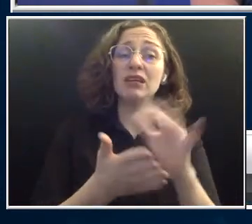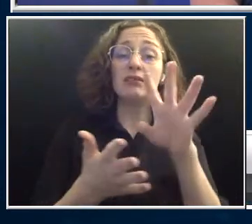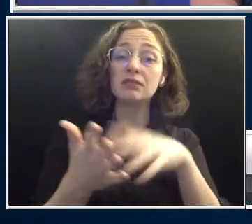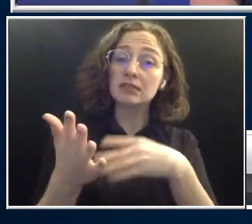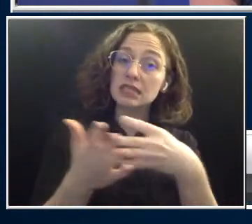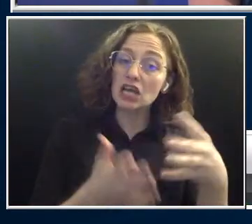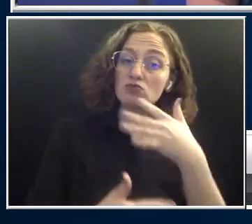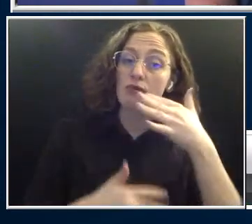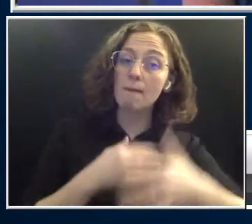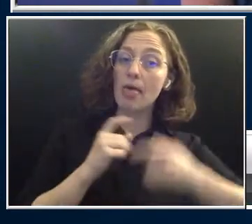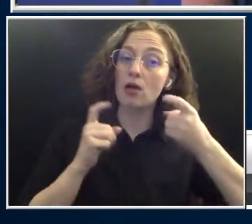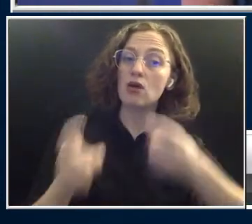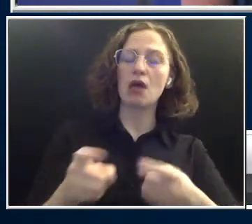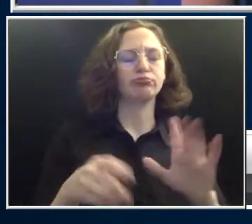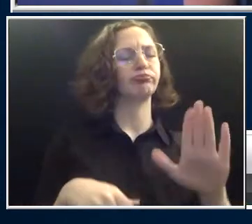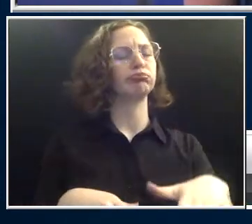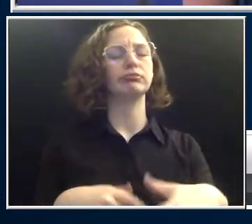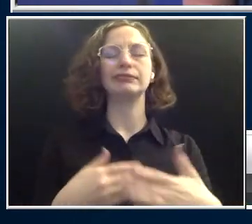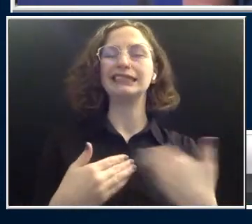more about that at